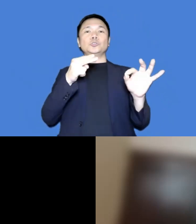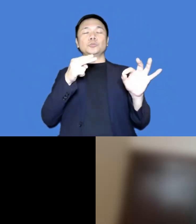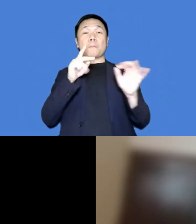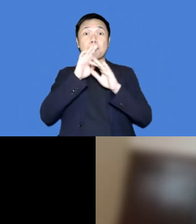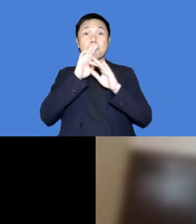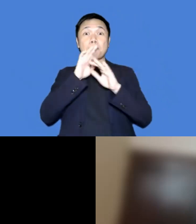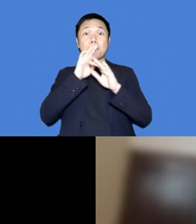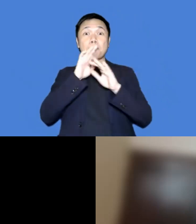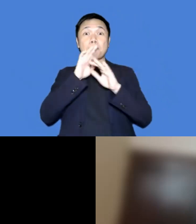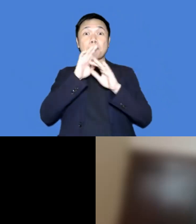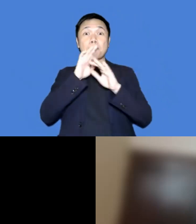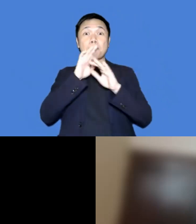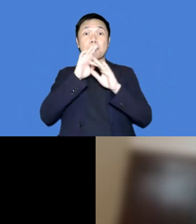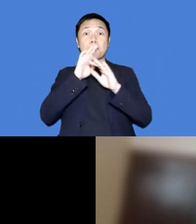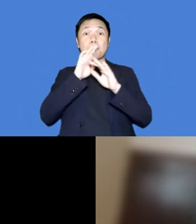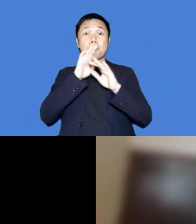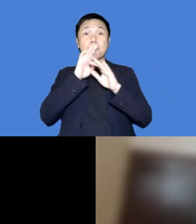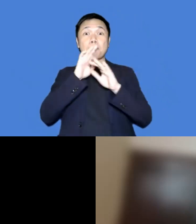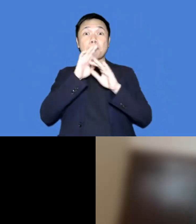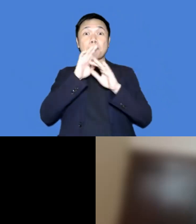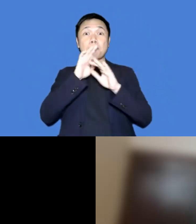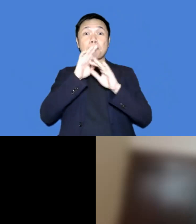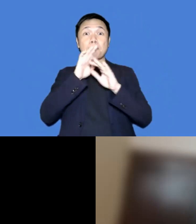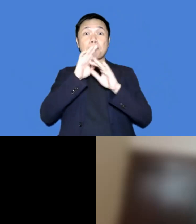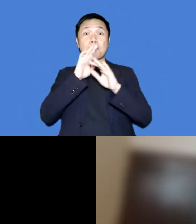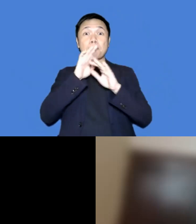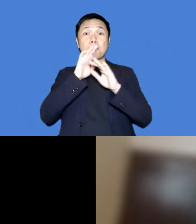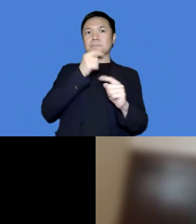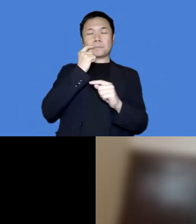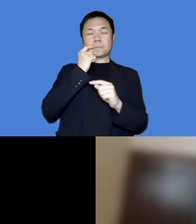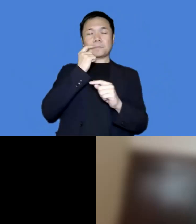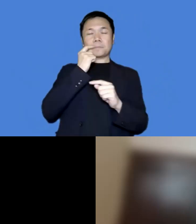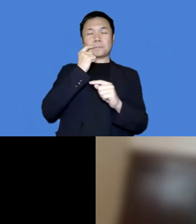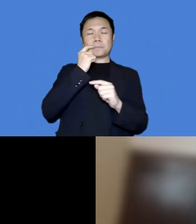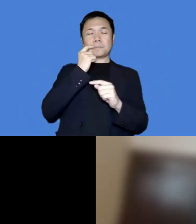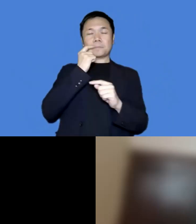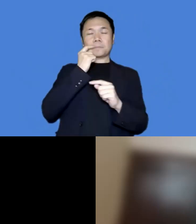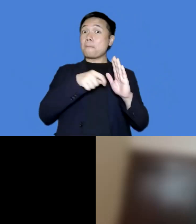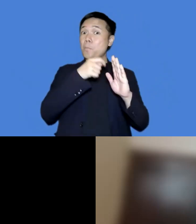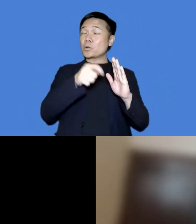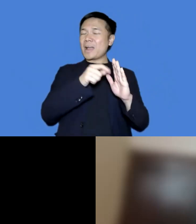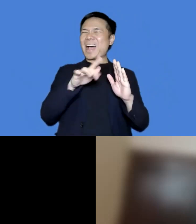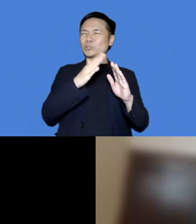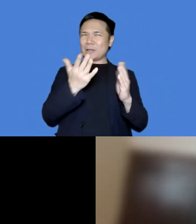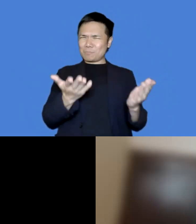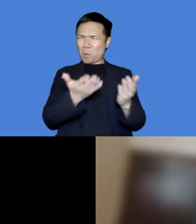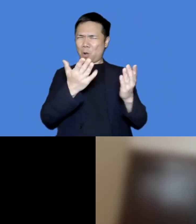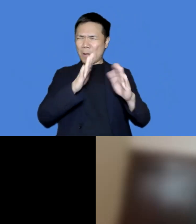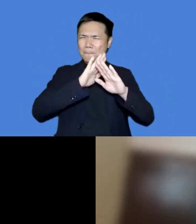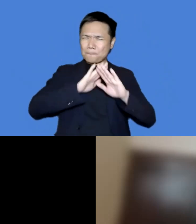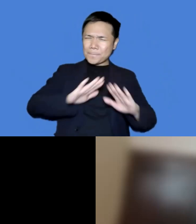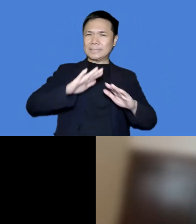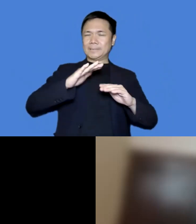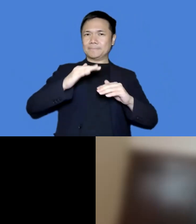by Search for Common Ground and completed a project on peace building. Her deep understanding of